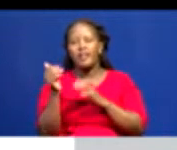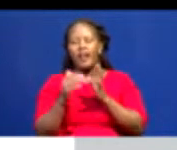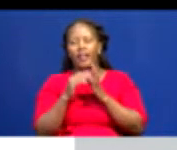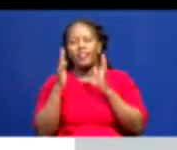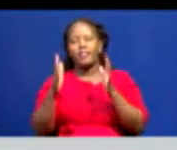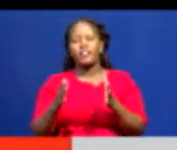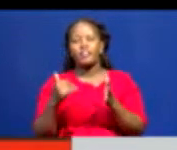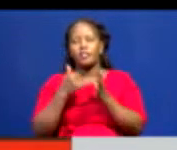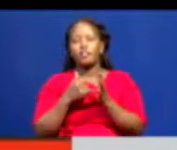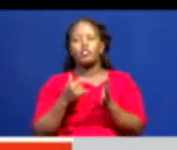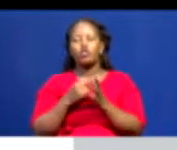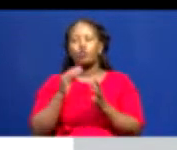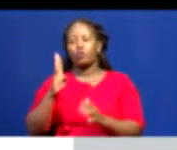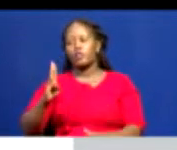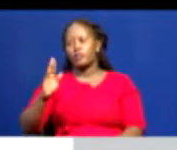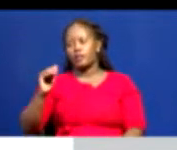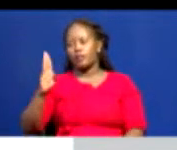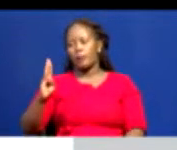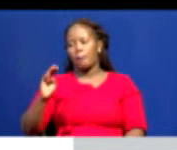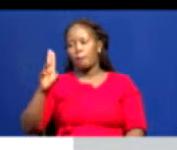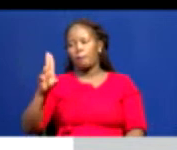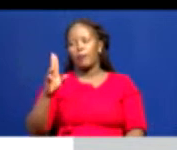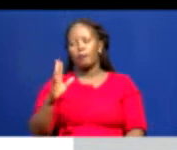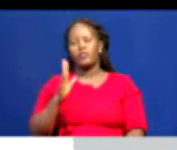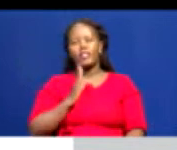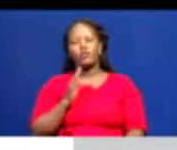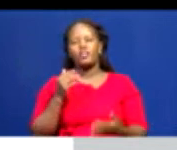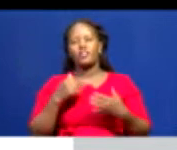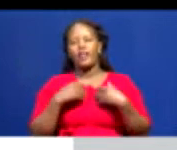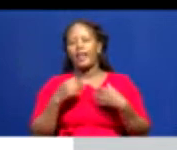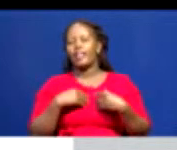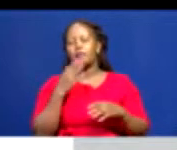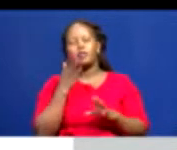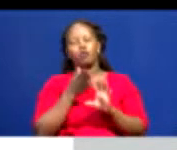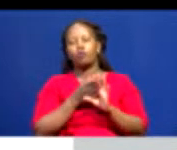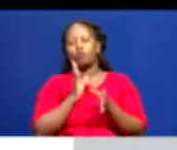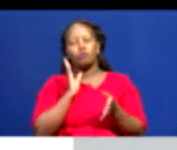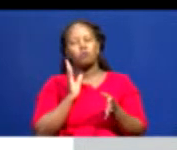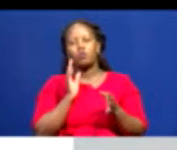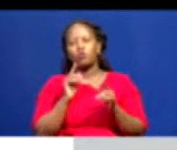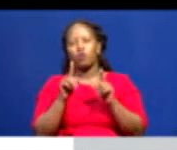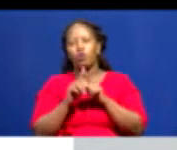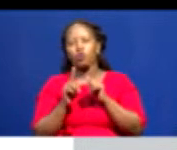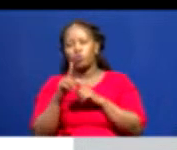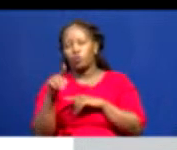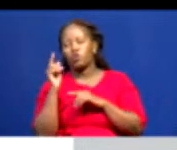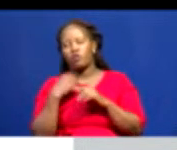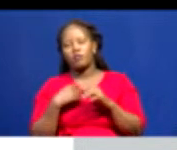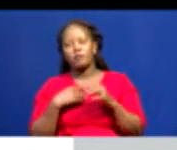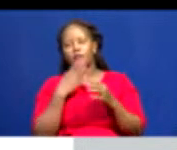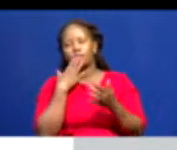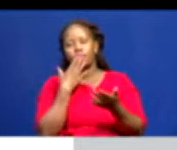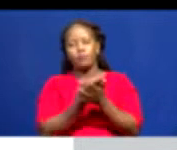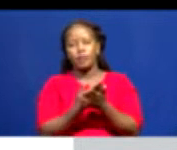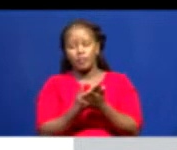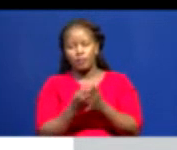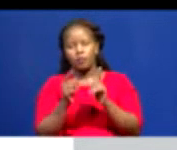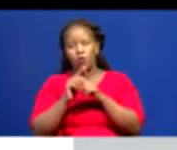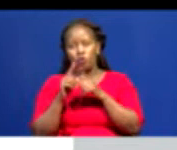Embakasi East Member of Parliament Babu Owino, had been detained. Owino was reportedly detained at Jomo